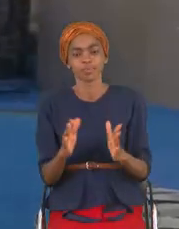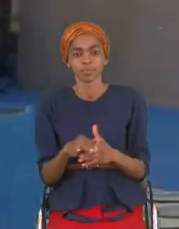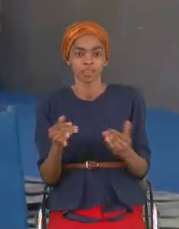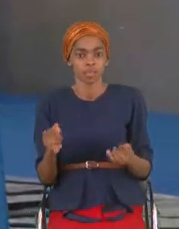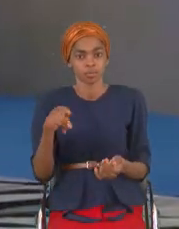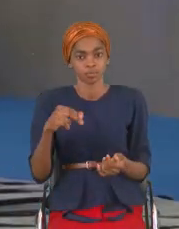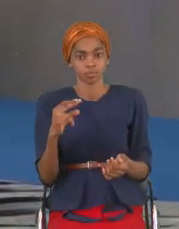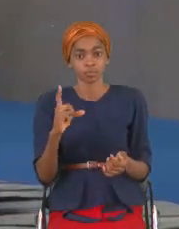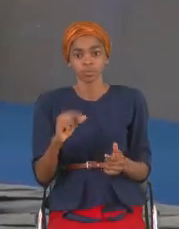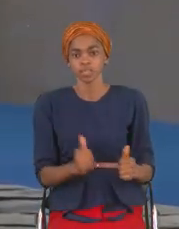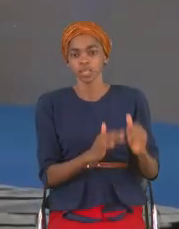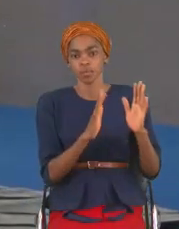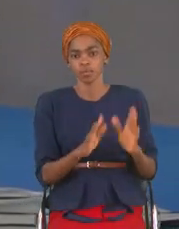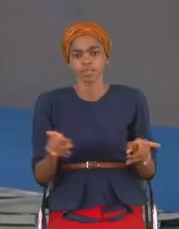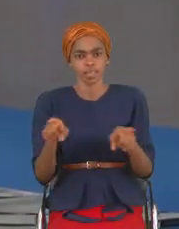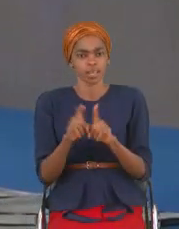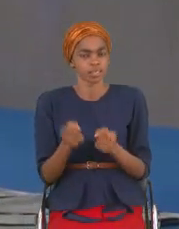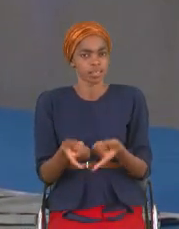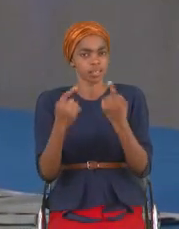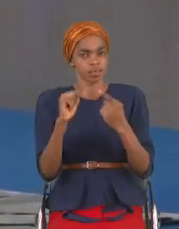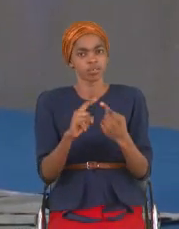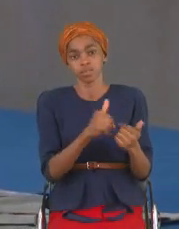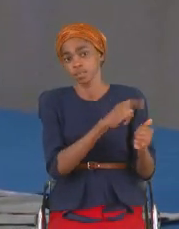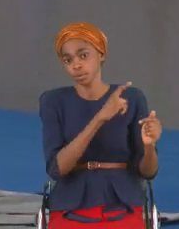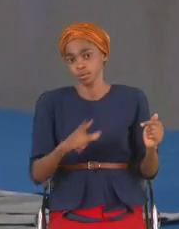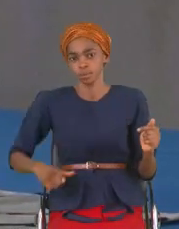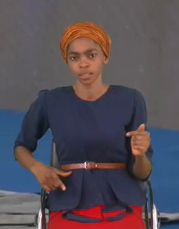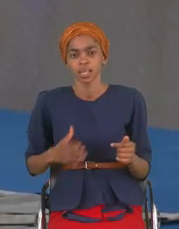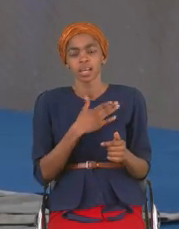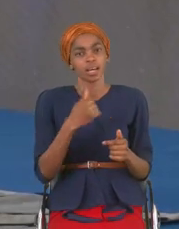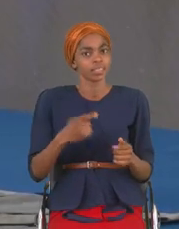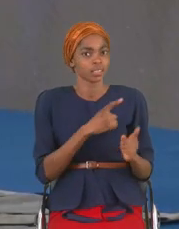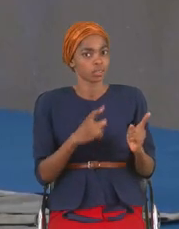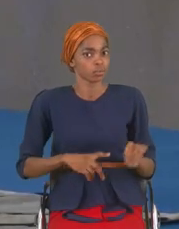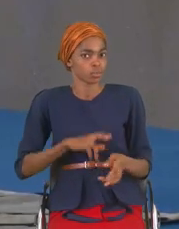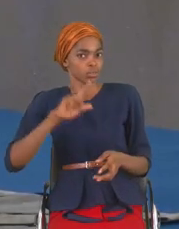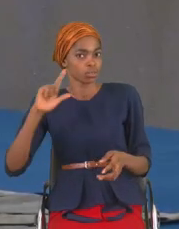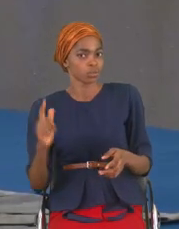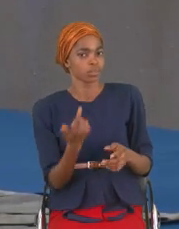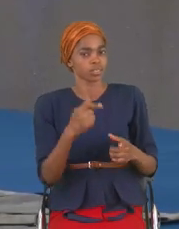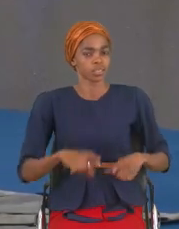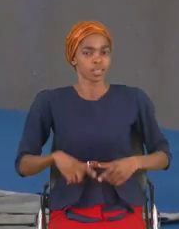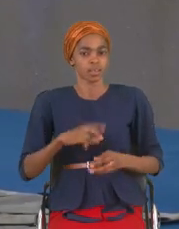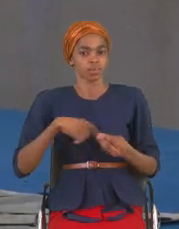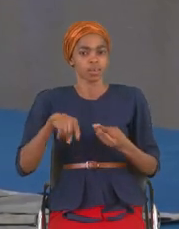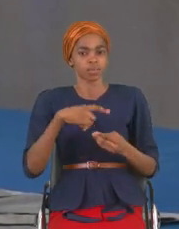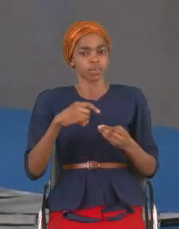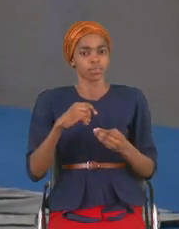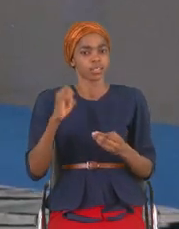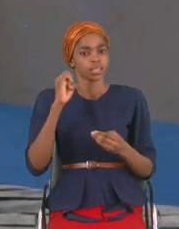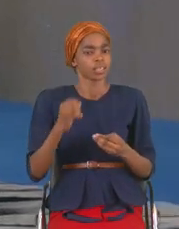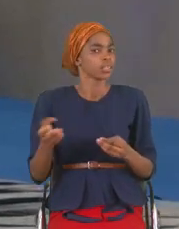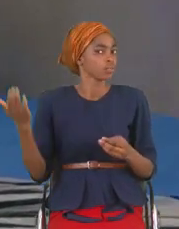Apostle, as he came to the Lord, and the Lord turned his life around, he was